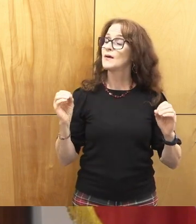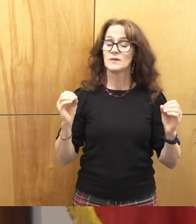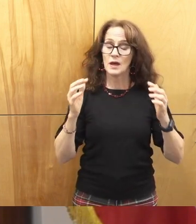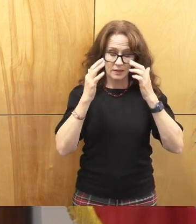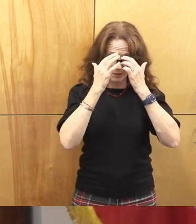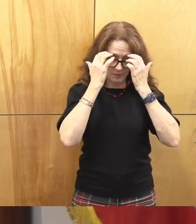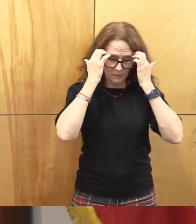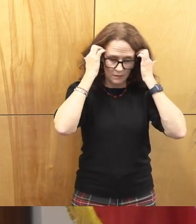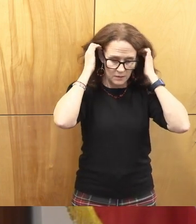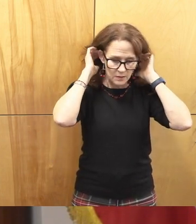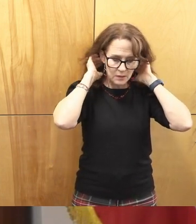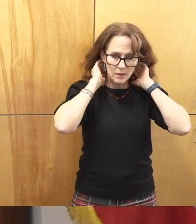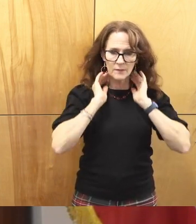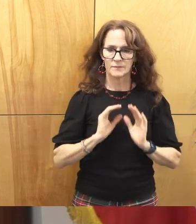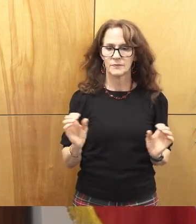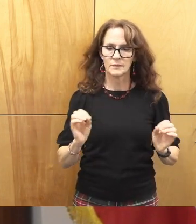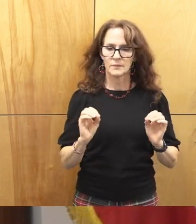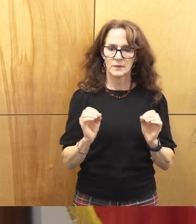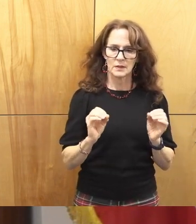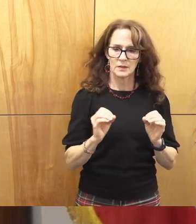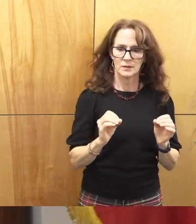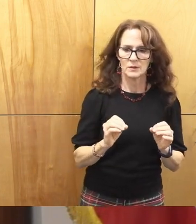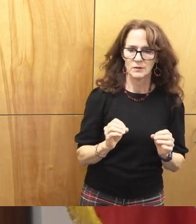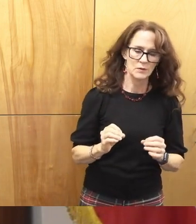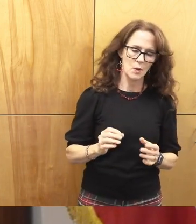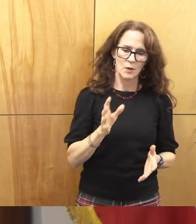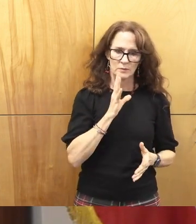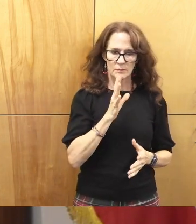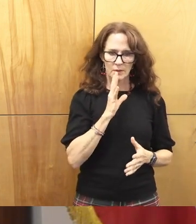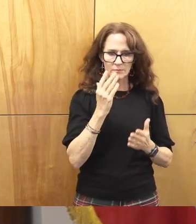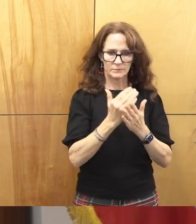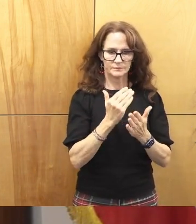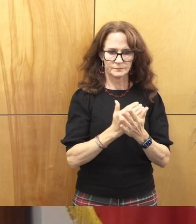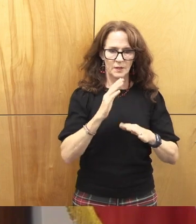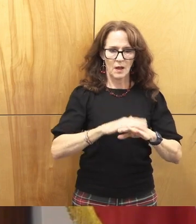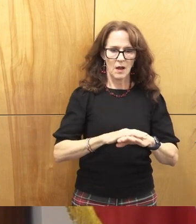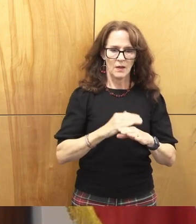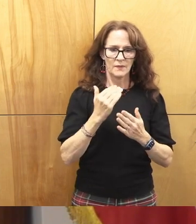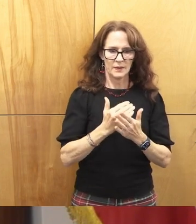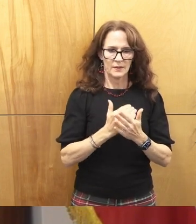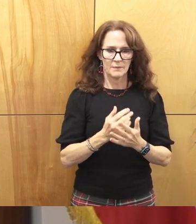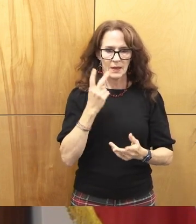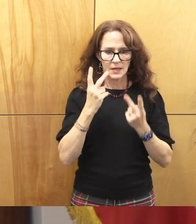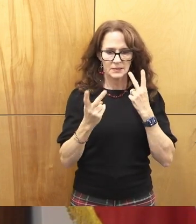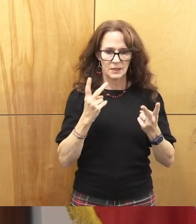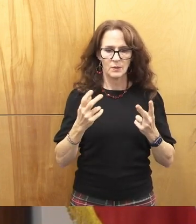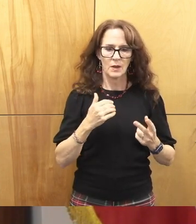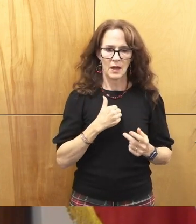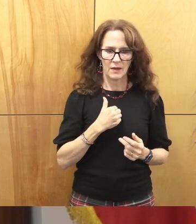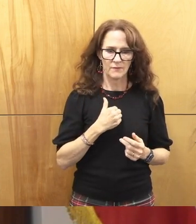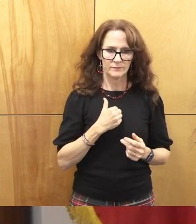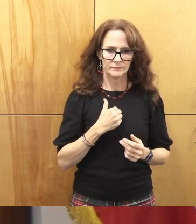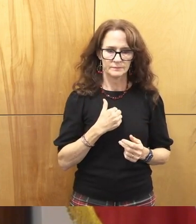we don't have any anyone to speak on items listed on the agenda. But I see that we do have